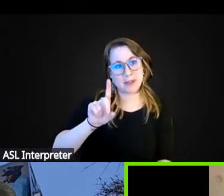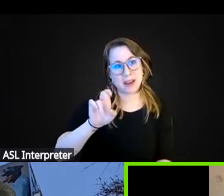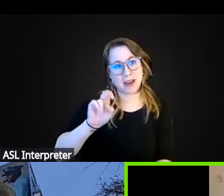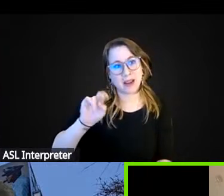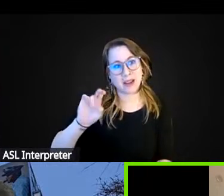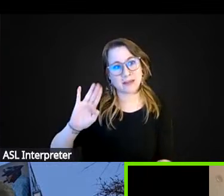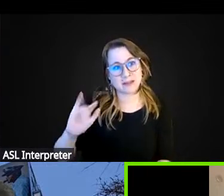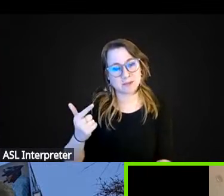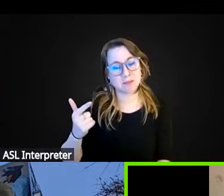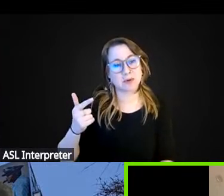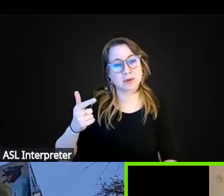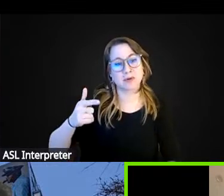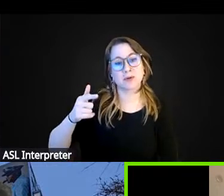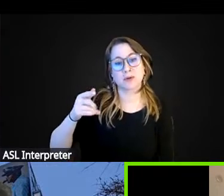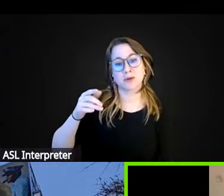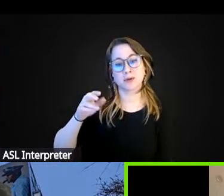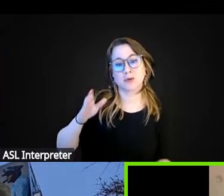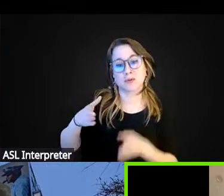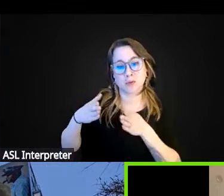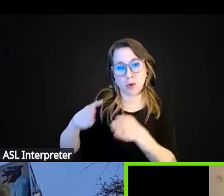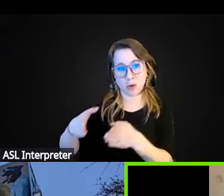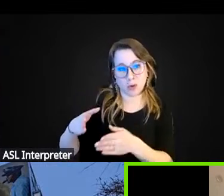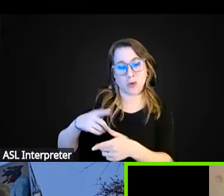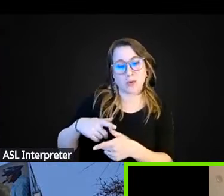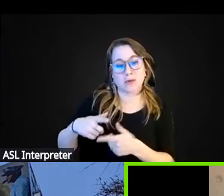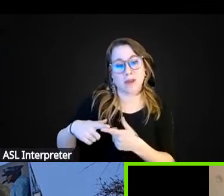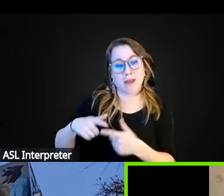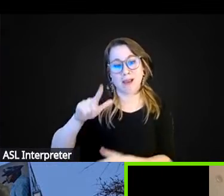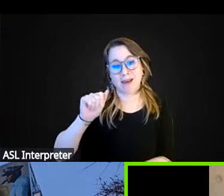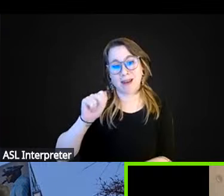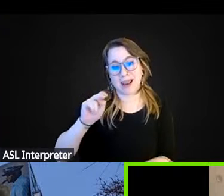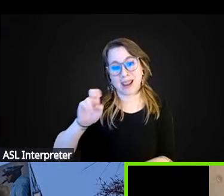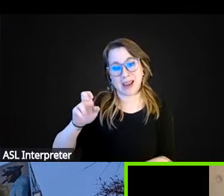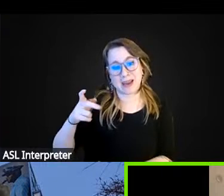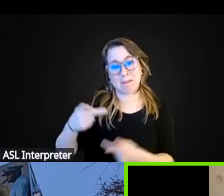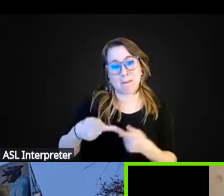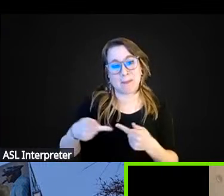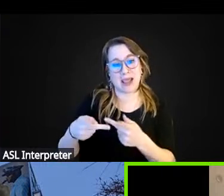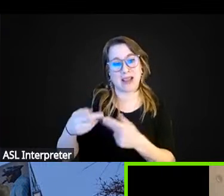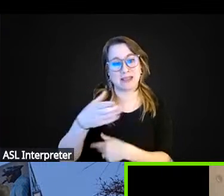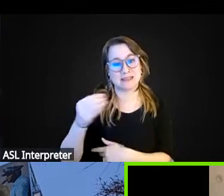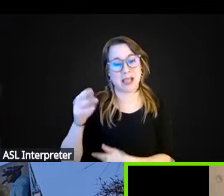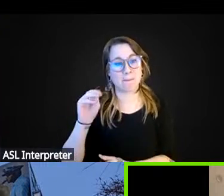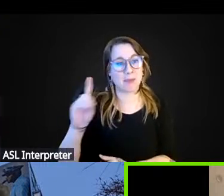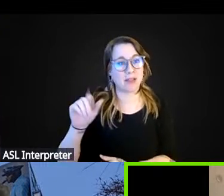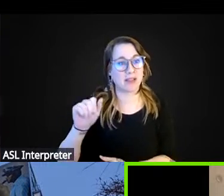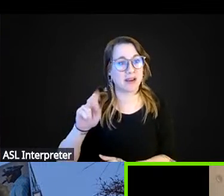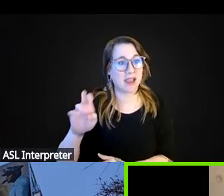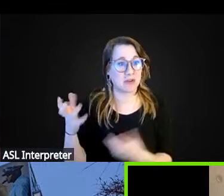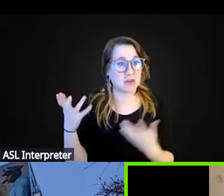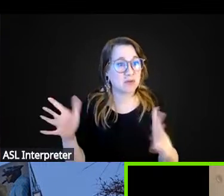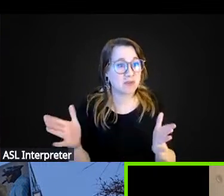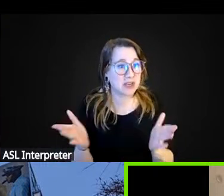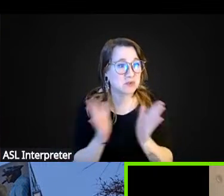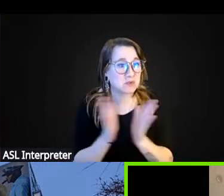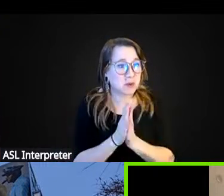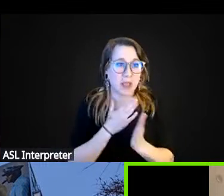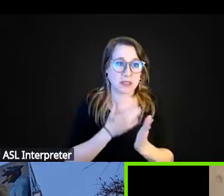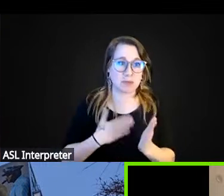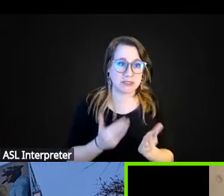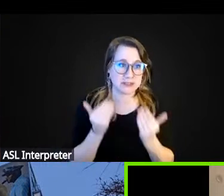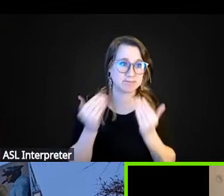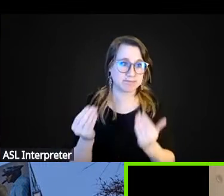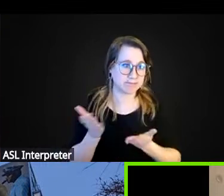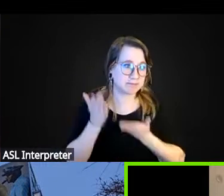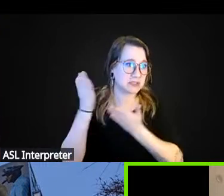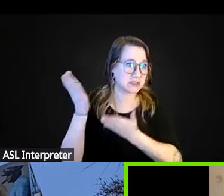Street, Lang Place, and Maryland Avenue. So just if you have a request, please keep submitting those through on one request.